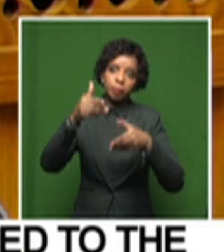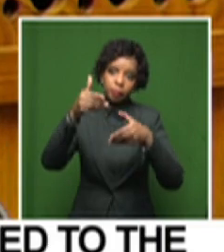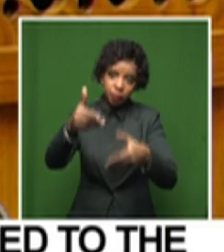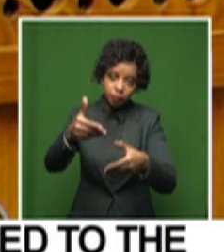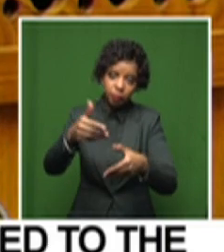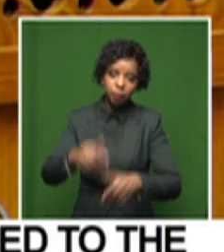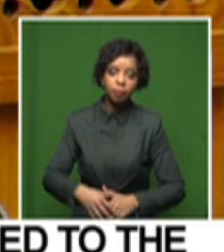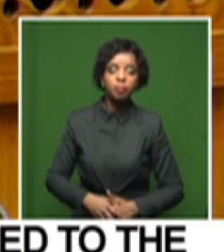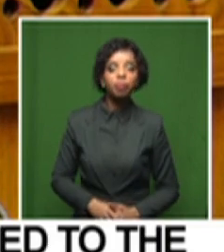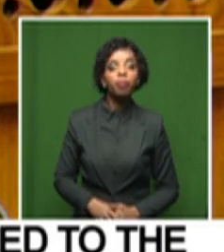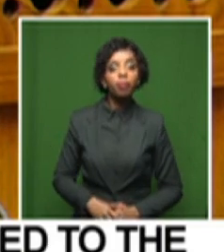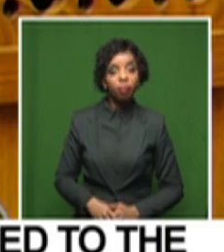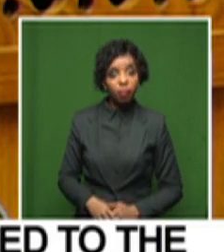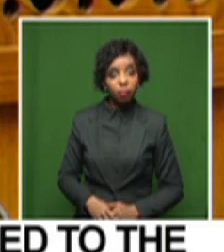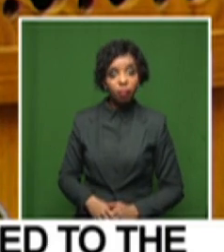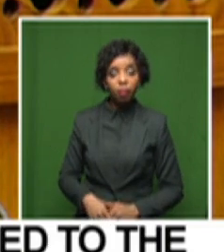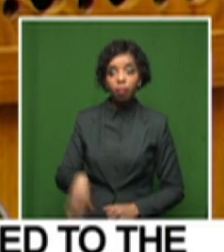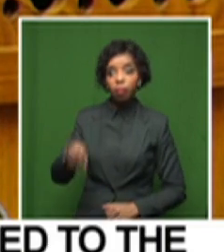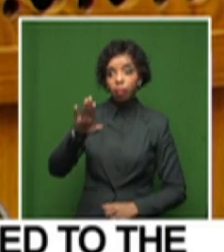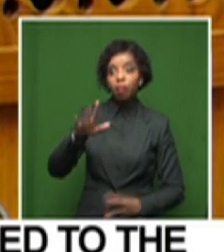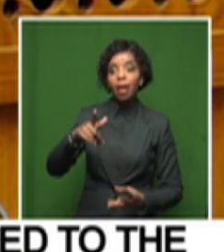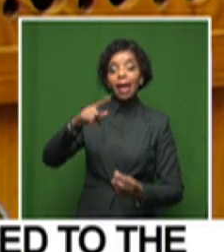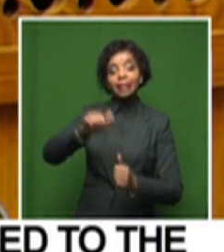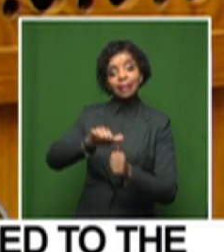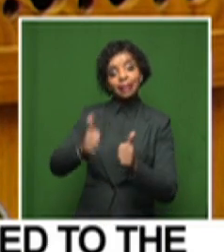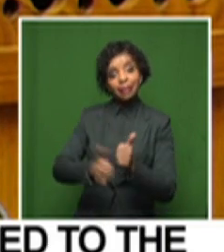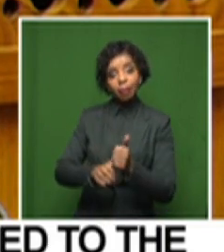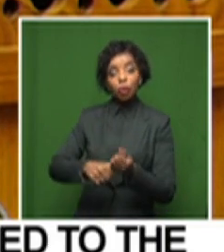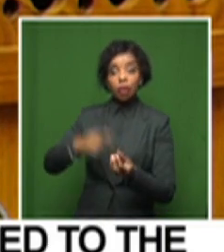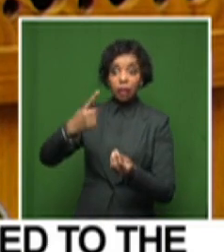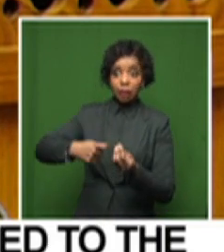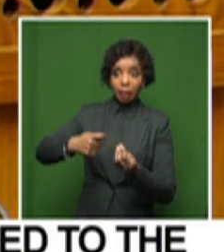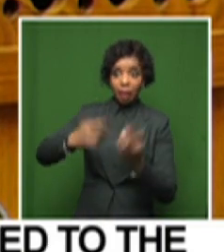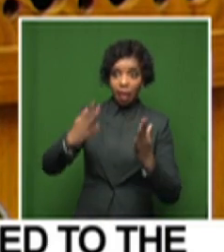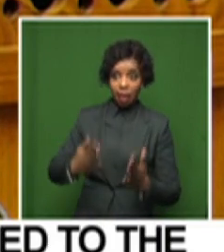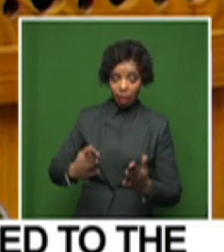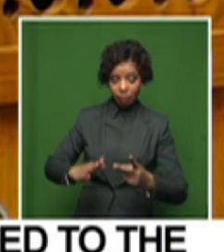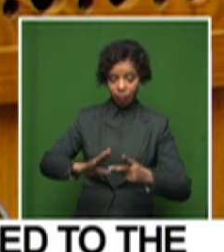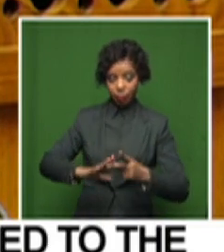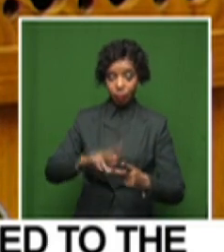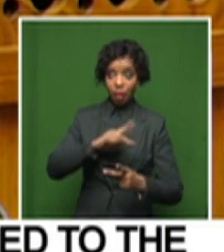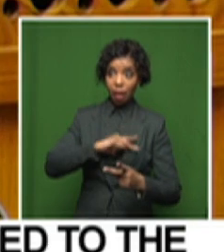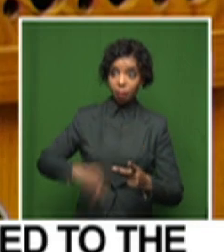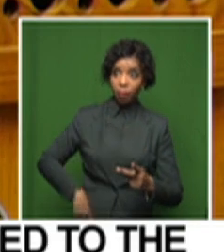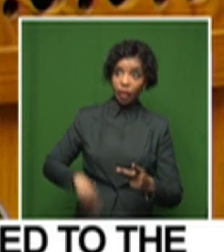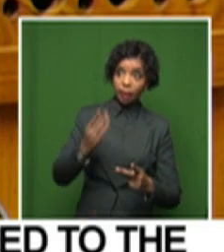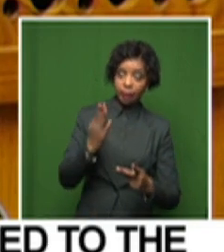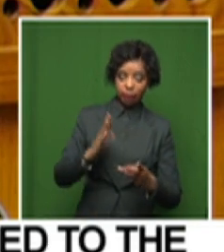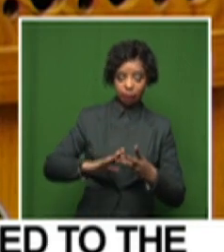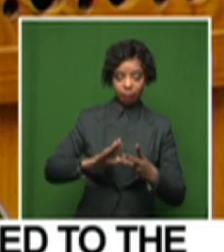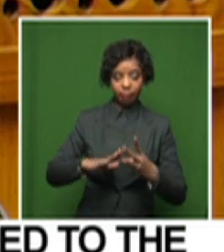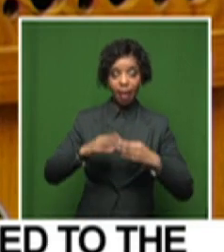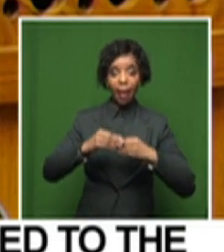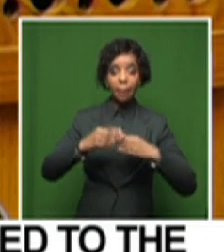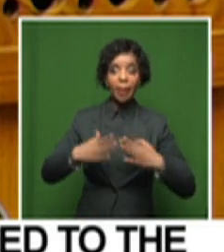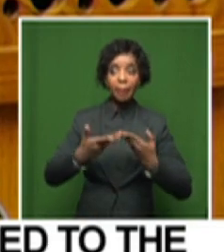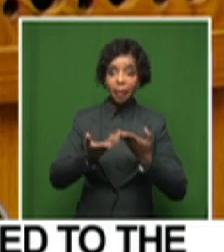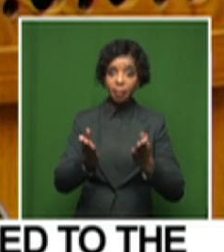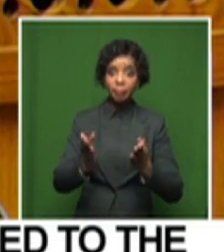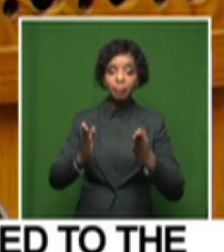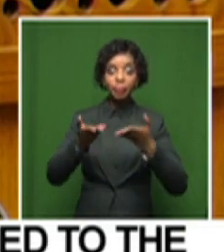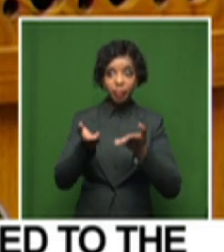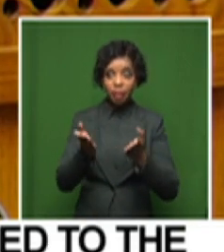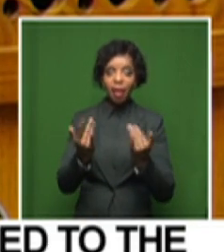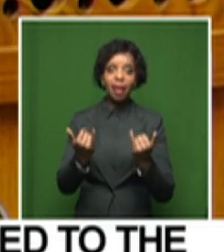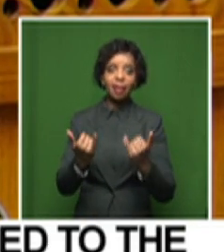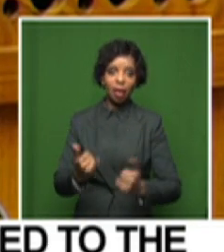Honorable Speaker, Deputy Speaker rather, President and members of the House, today we set out a course back